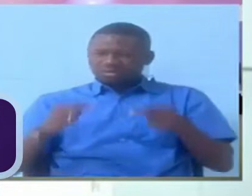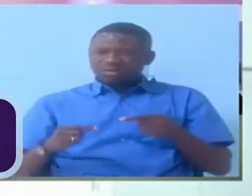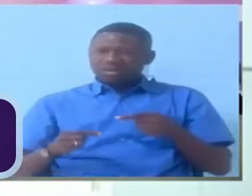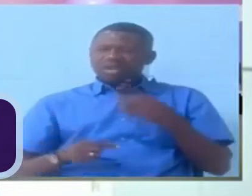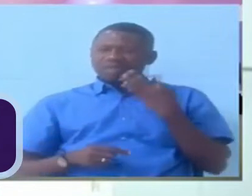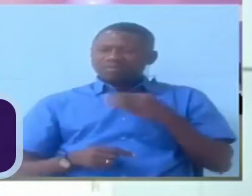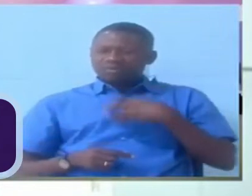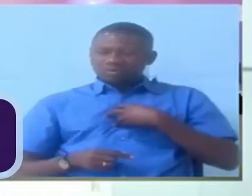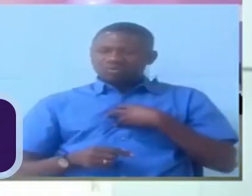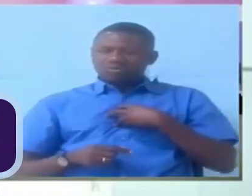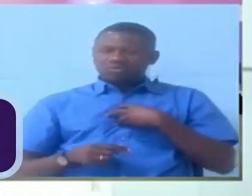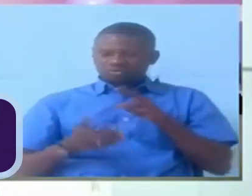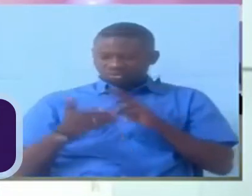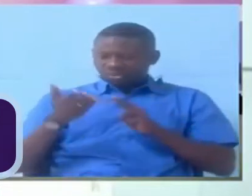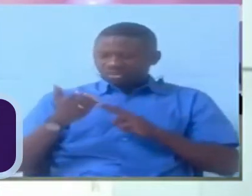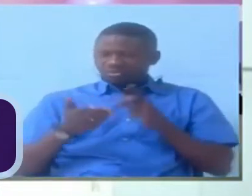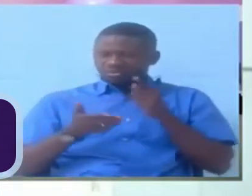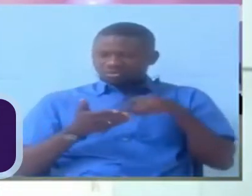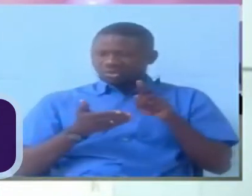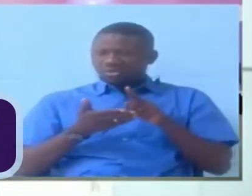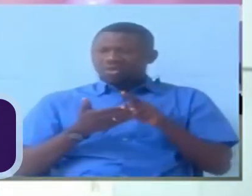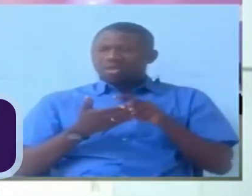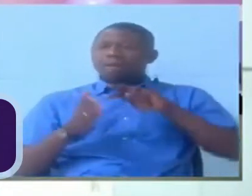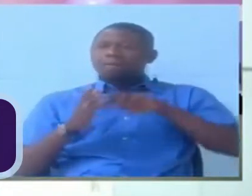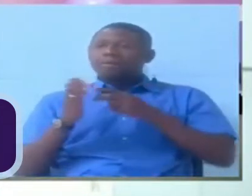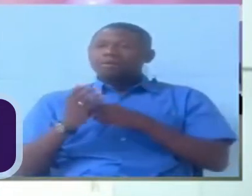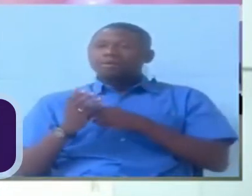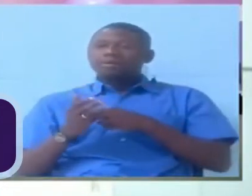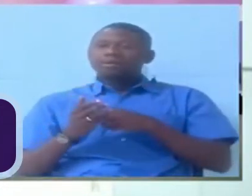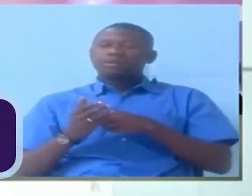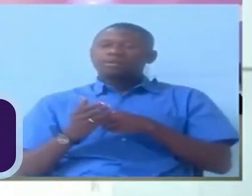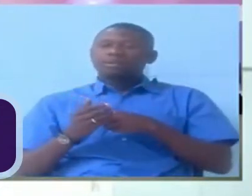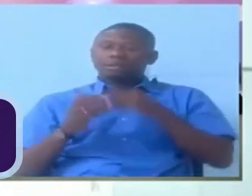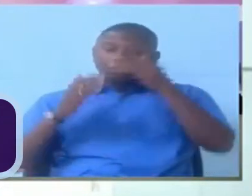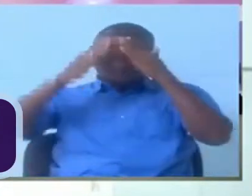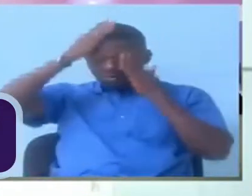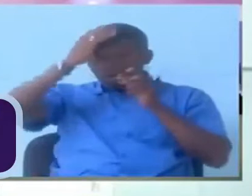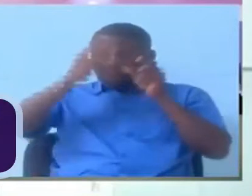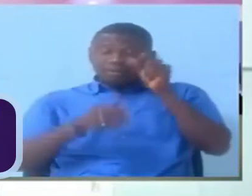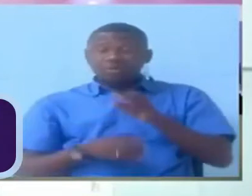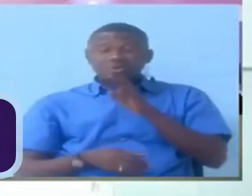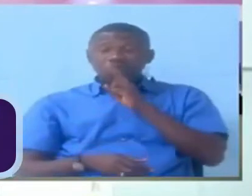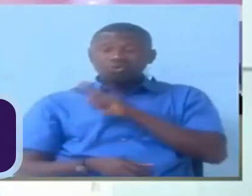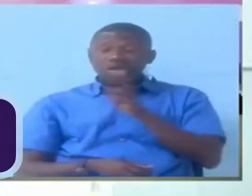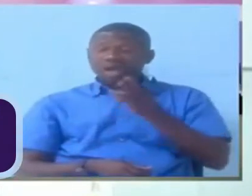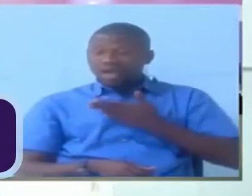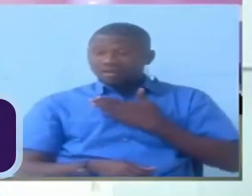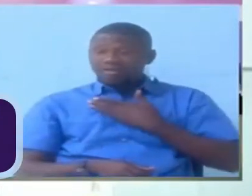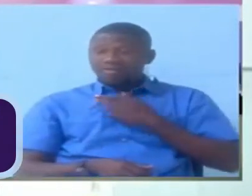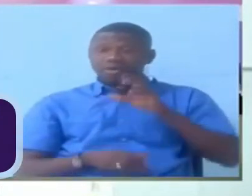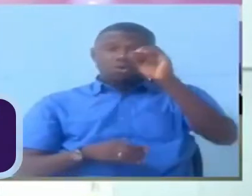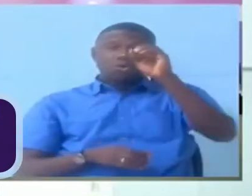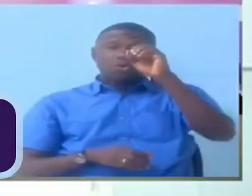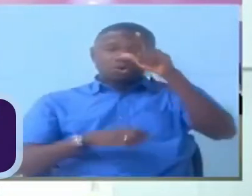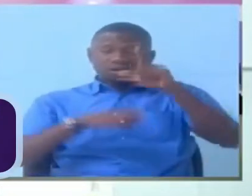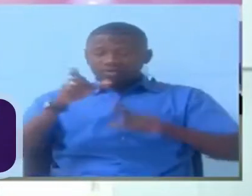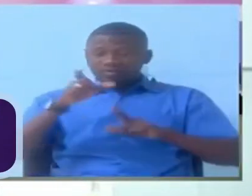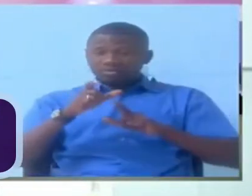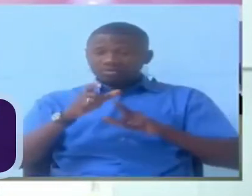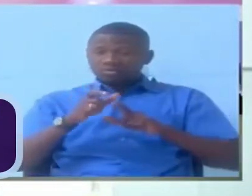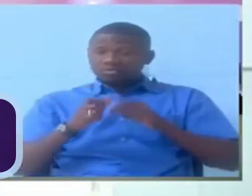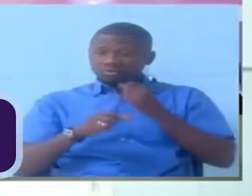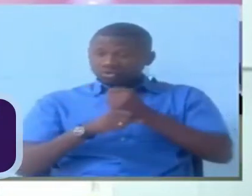inwards. Bitung e ka konoto le jube. Identify NCOs. Ye wo molu tombong e ka fomeni NCO lu.